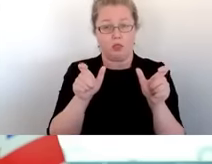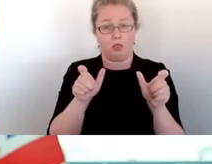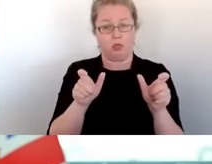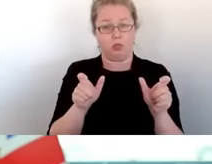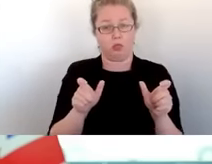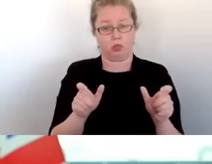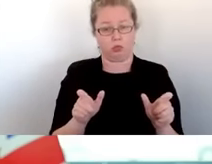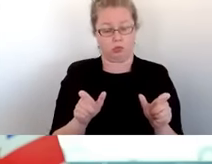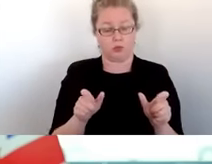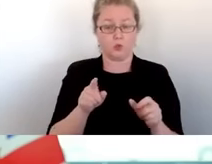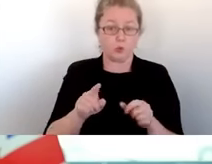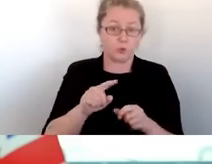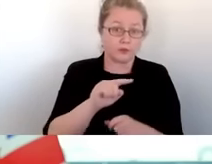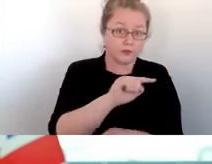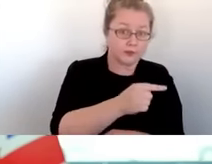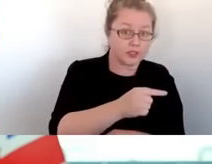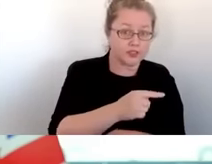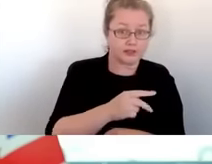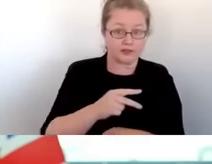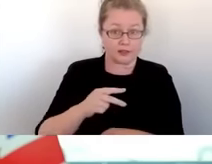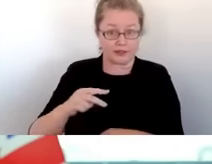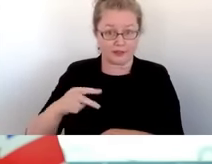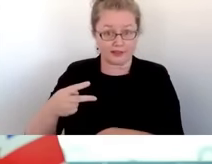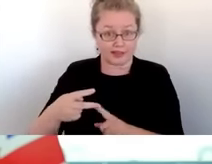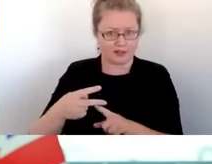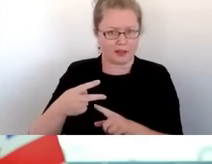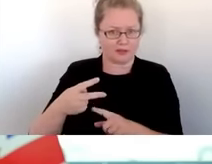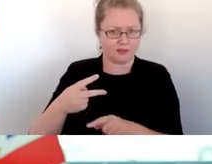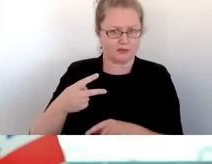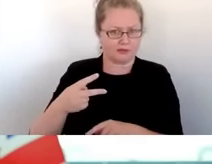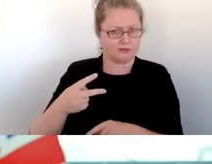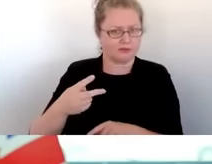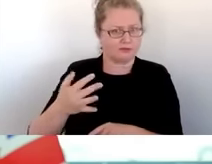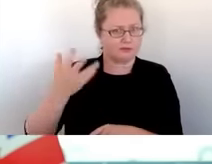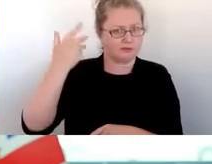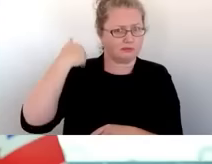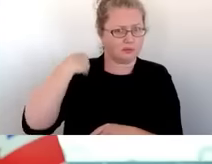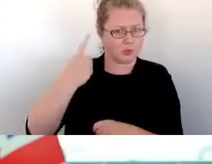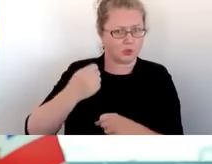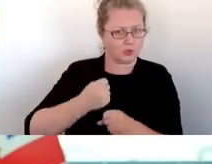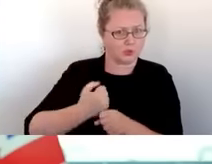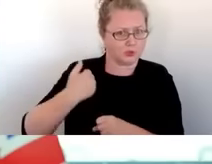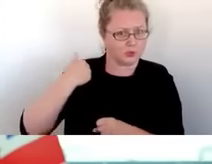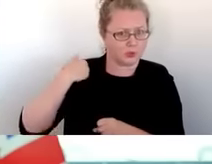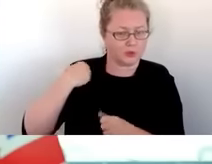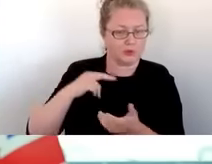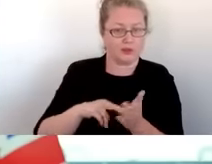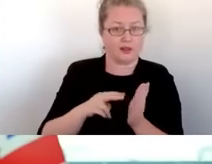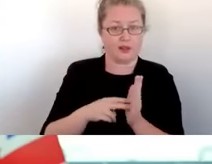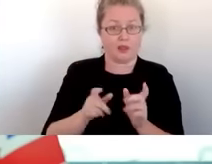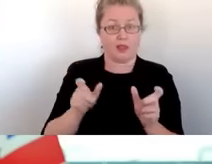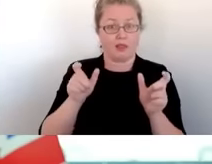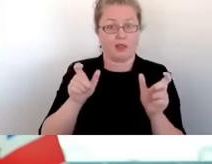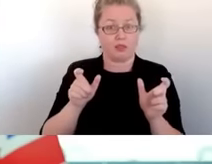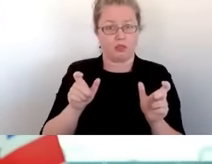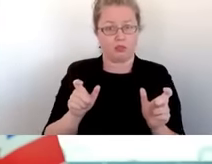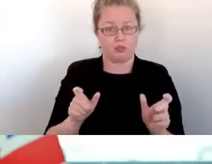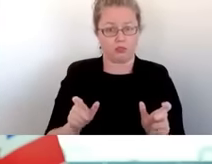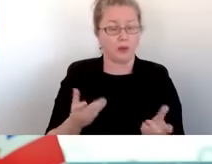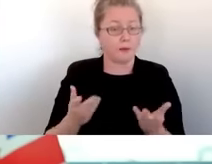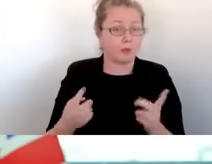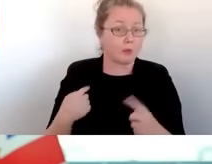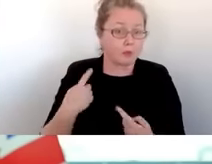for those who only got up to dose 2, they are well over a year, many of them, since they've had their last vaccination.